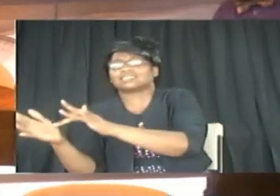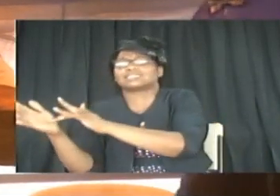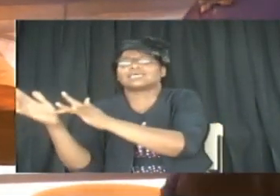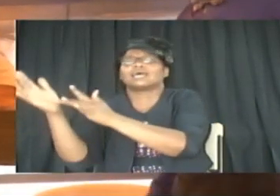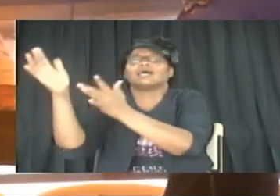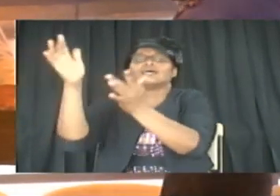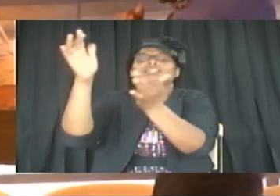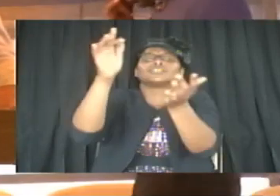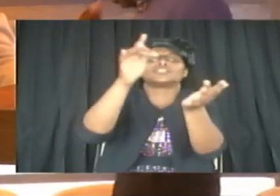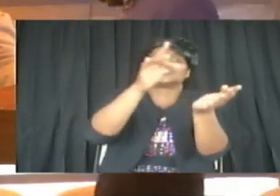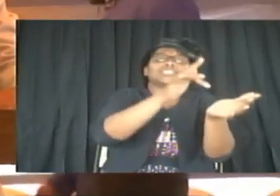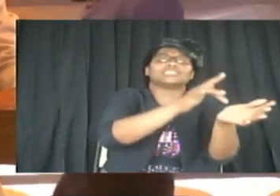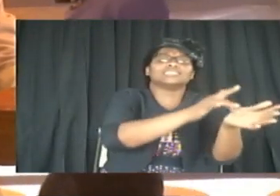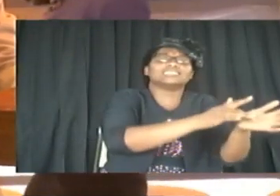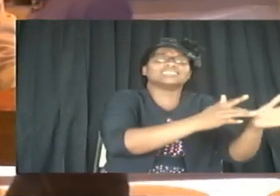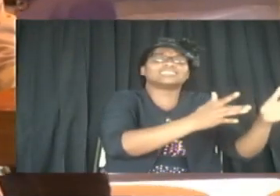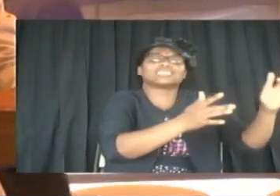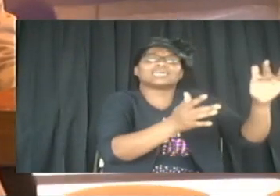Jesus.